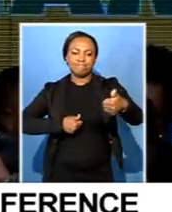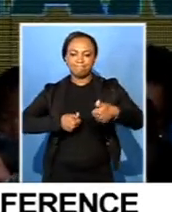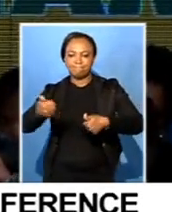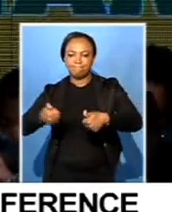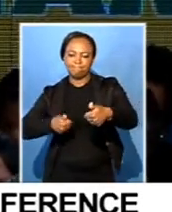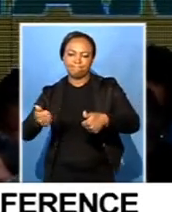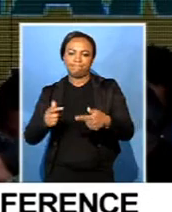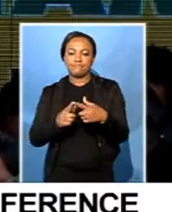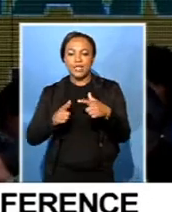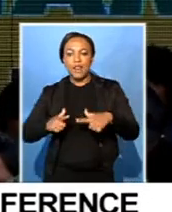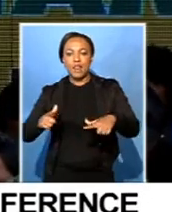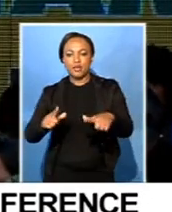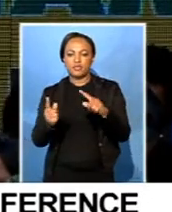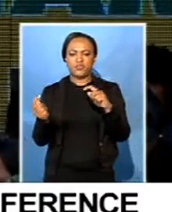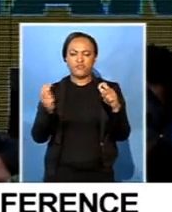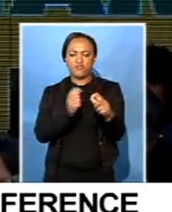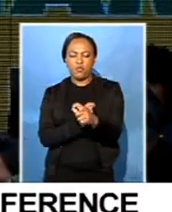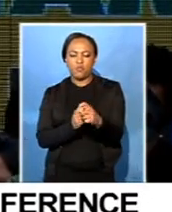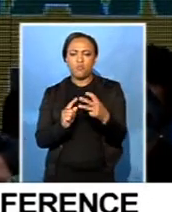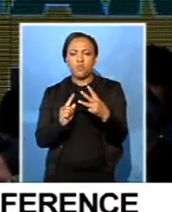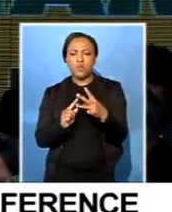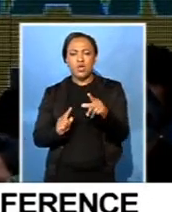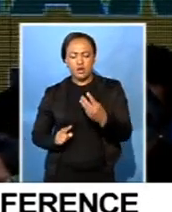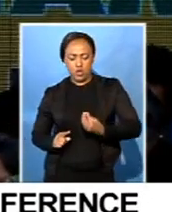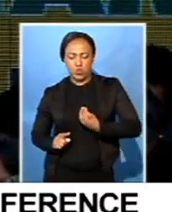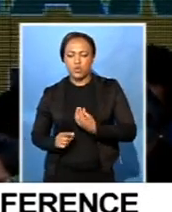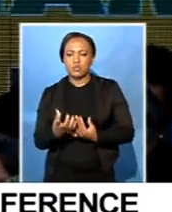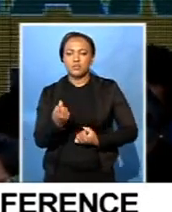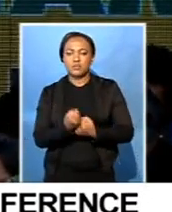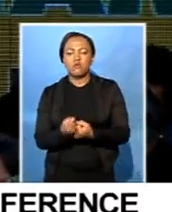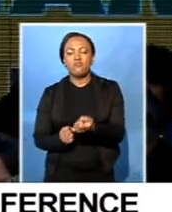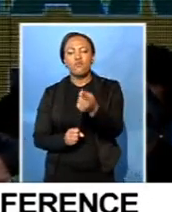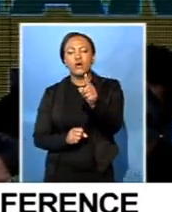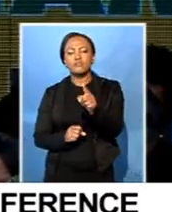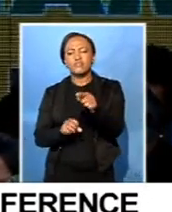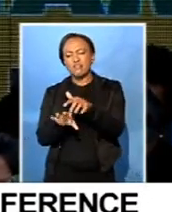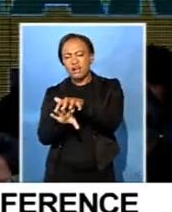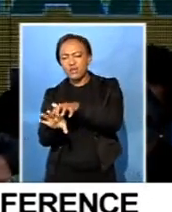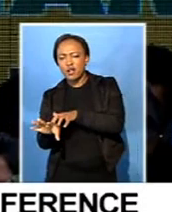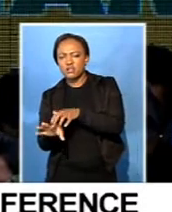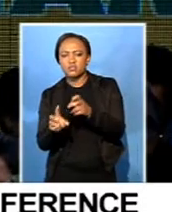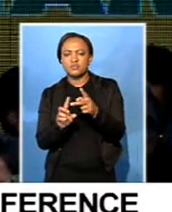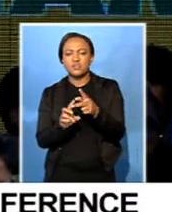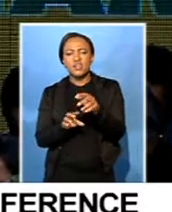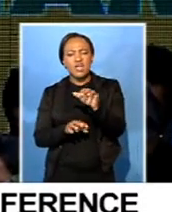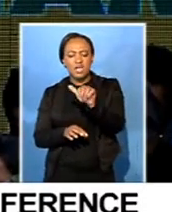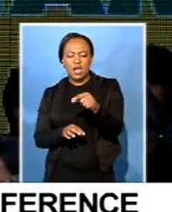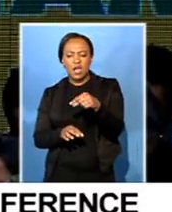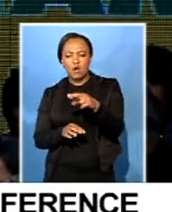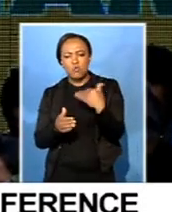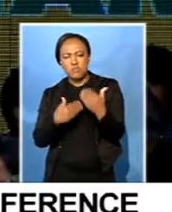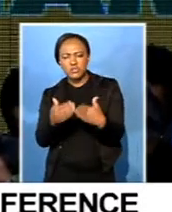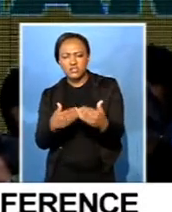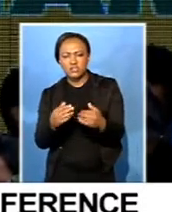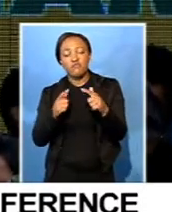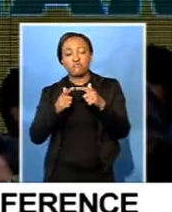redistribution, land reform, and huge support for agriculture and agro-processing on